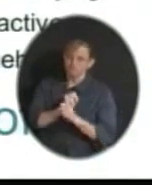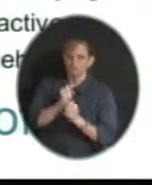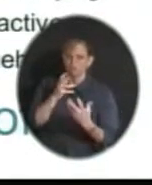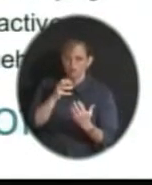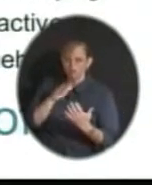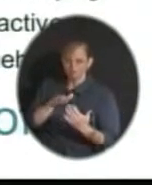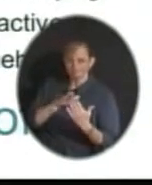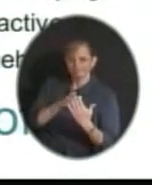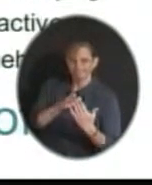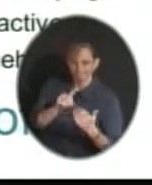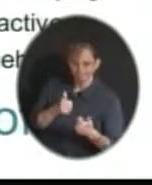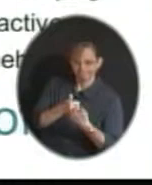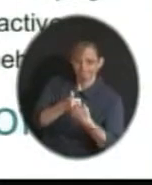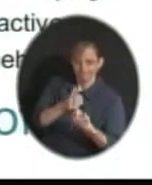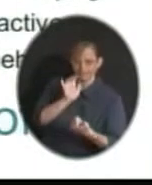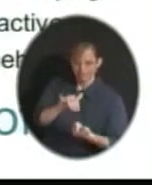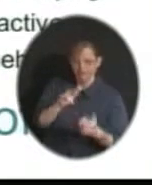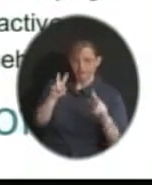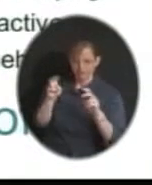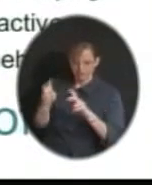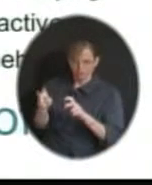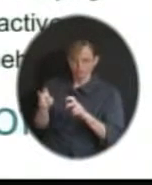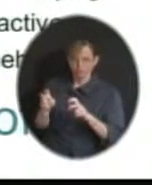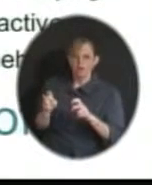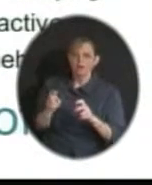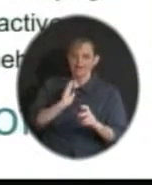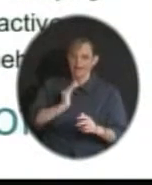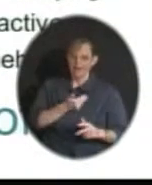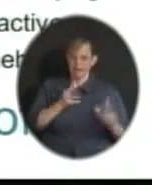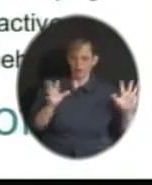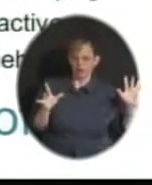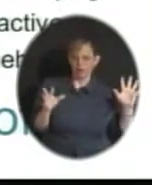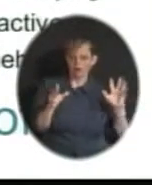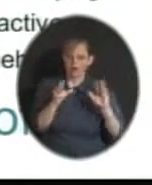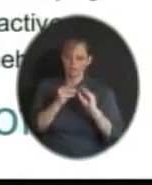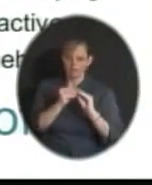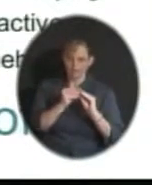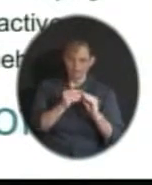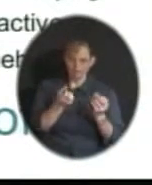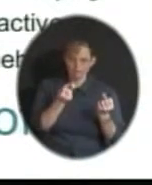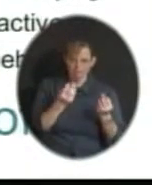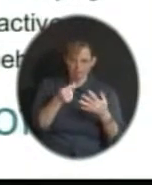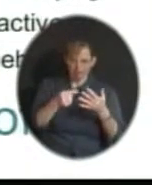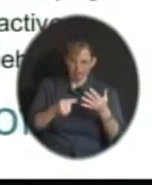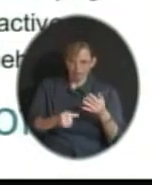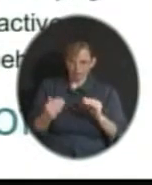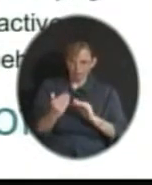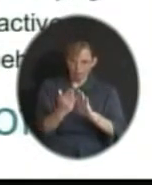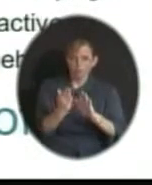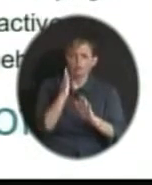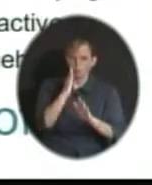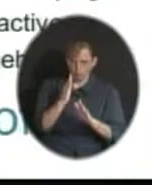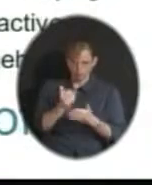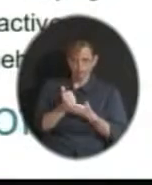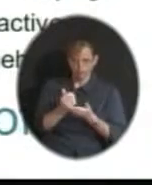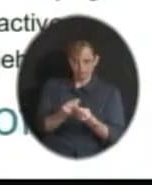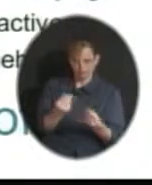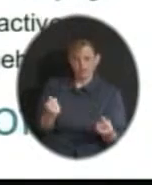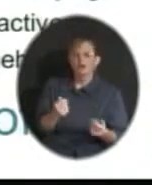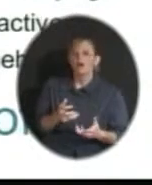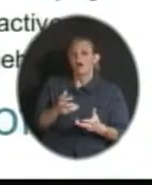this issue, that this comprehensive approach is going to be effective. It's a serious issue, and we have continued work to